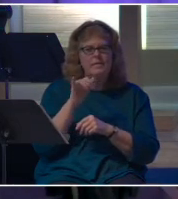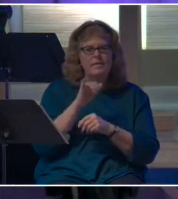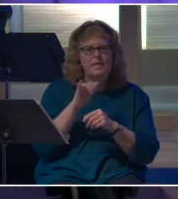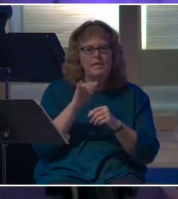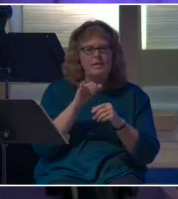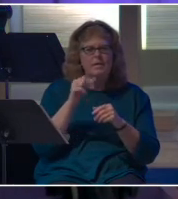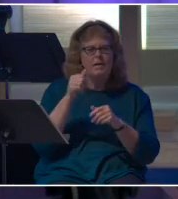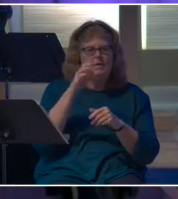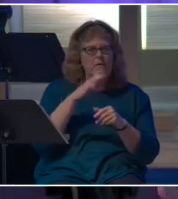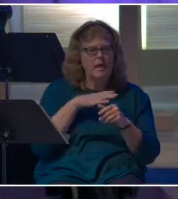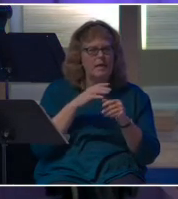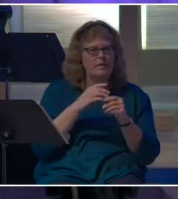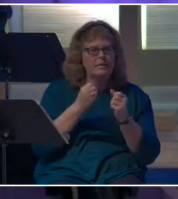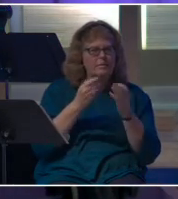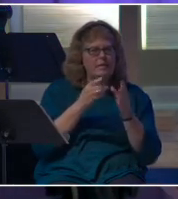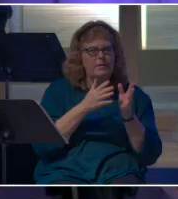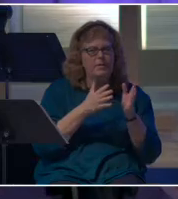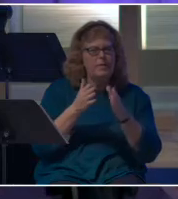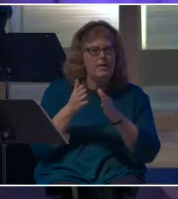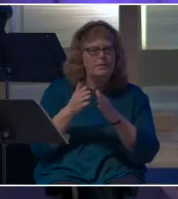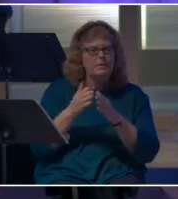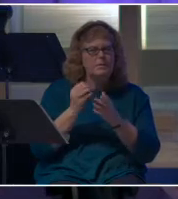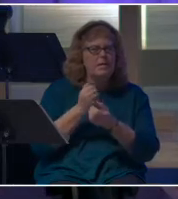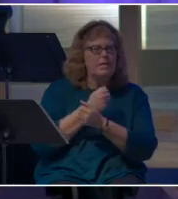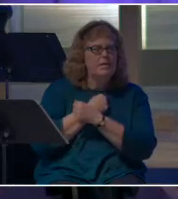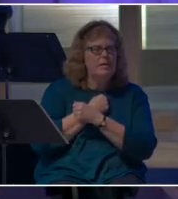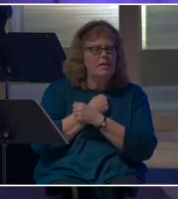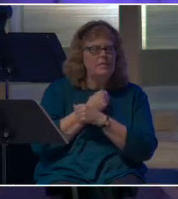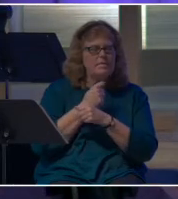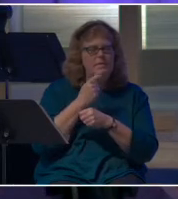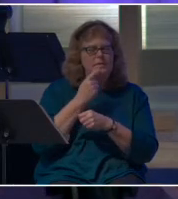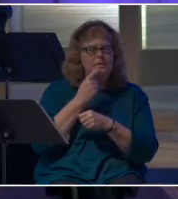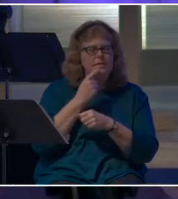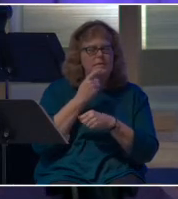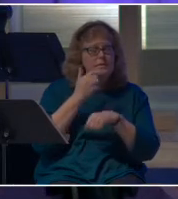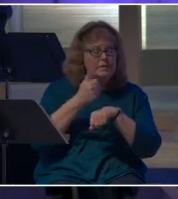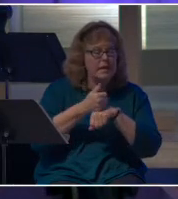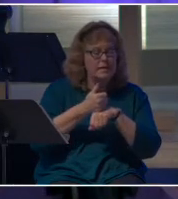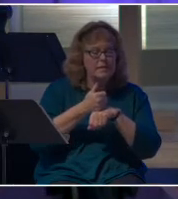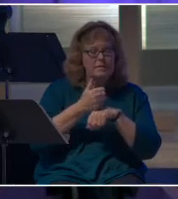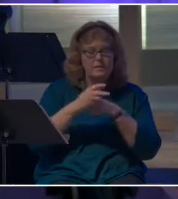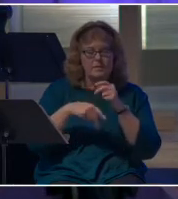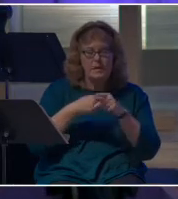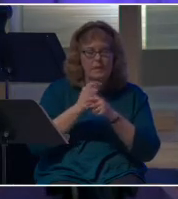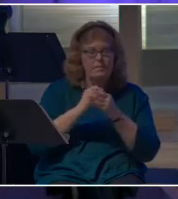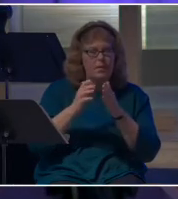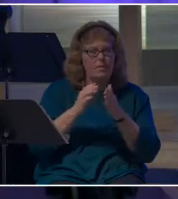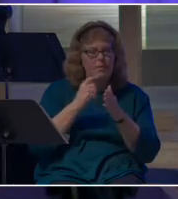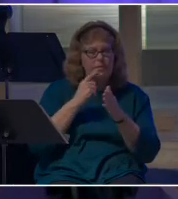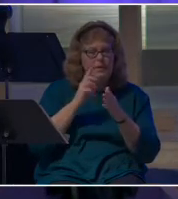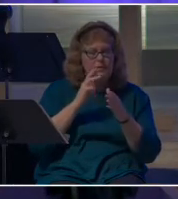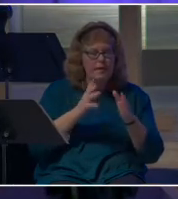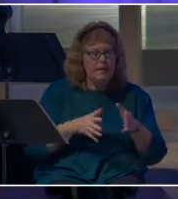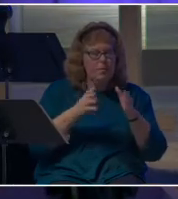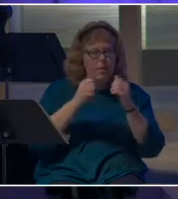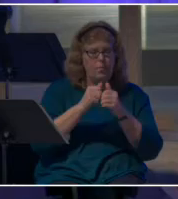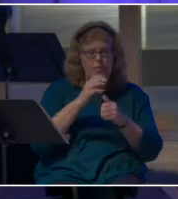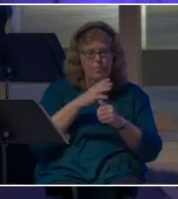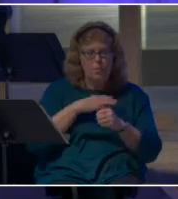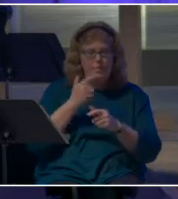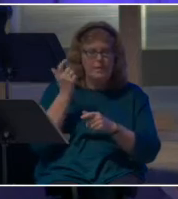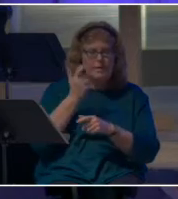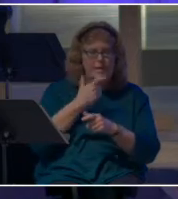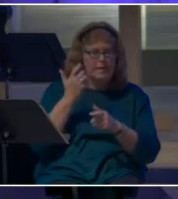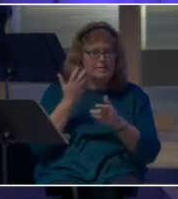various ways. The love scene has been set. The type is there. The author indicates that he's at a well with women, that he's handsome,